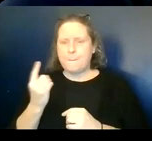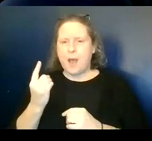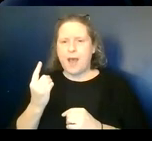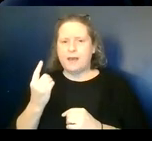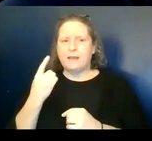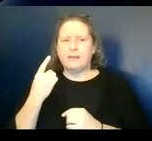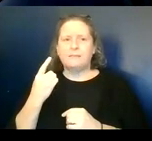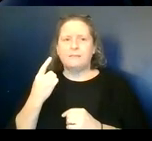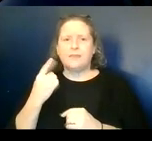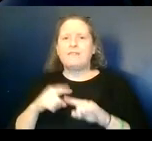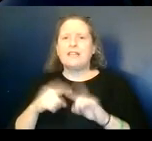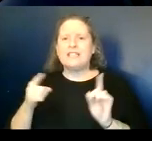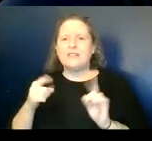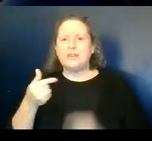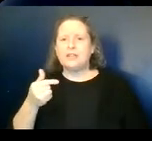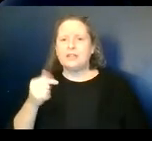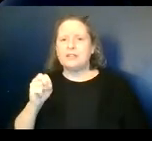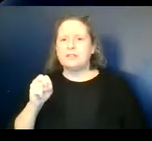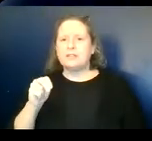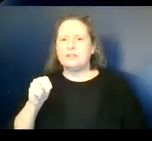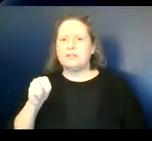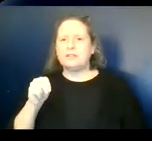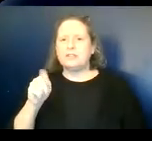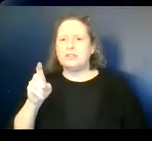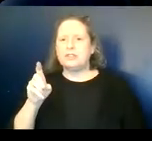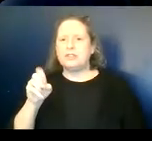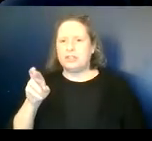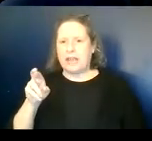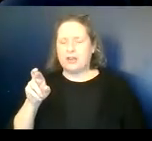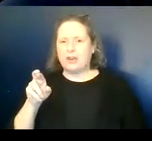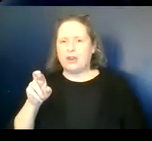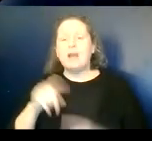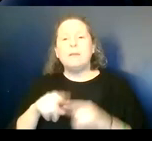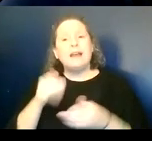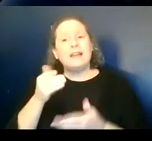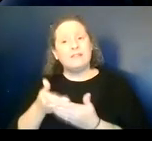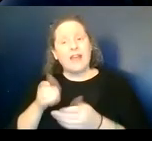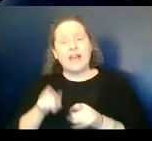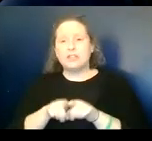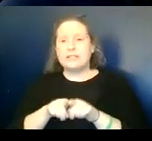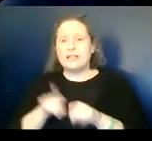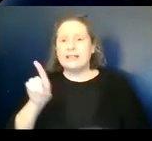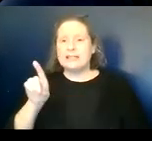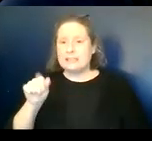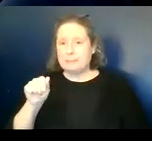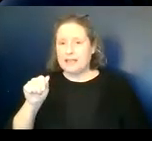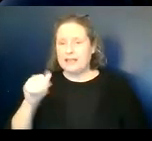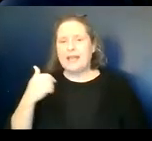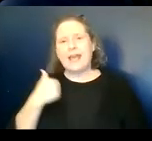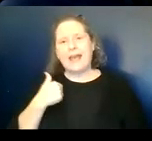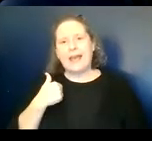different gender. But in fact, just like disability has